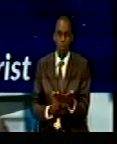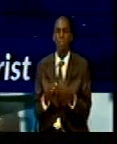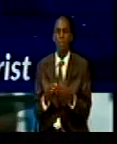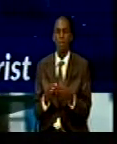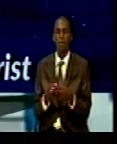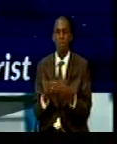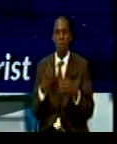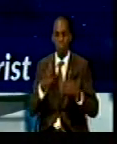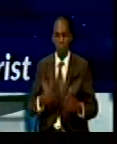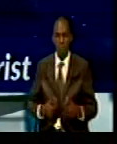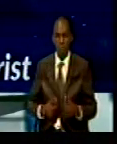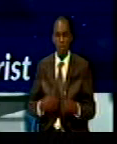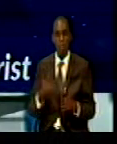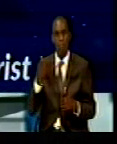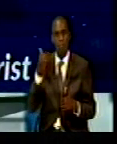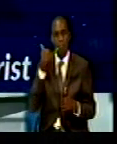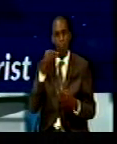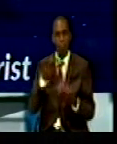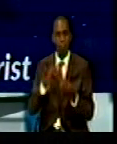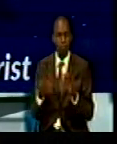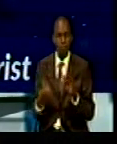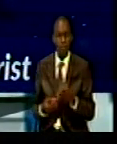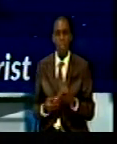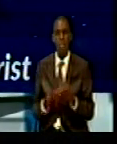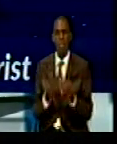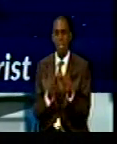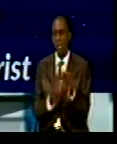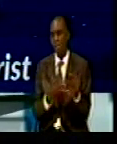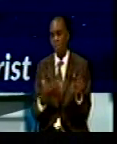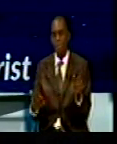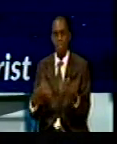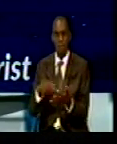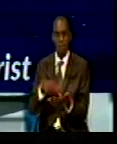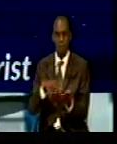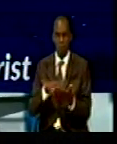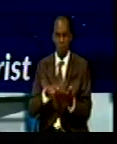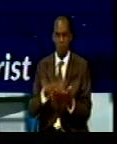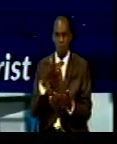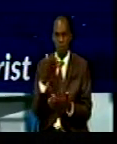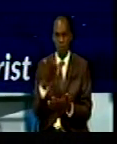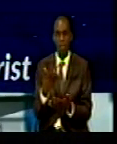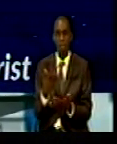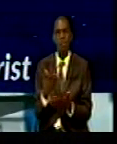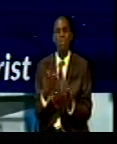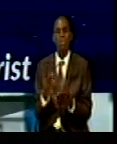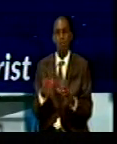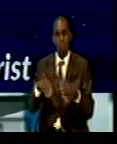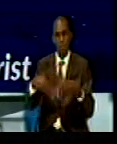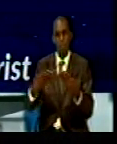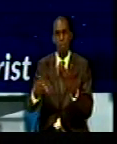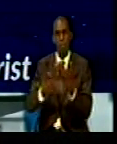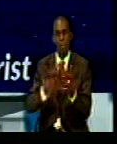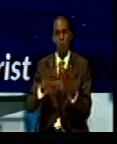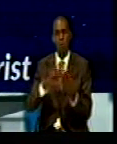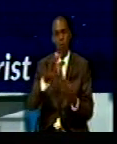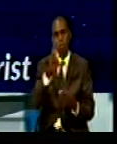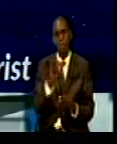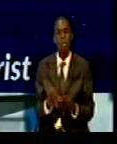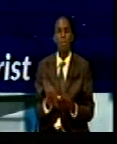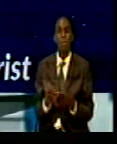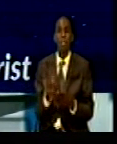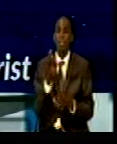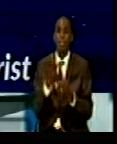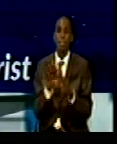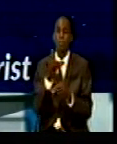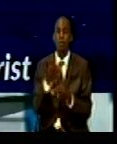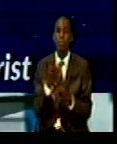you have given your life to Christ. Remain standing until you have collected a slip, filled, and